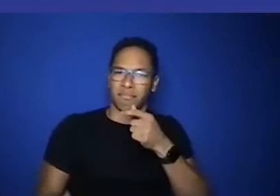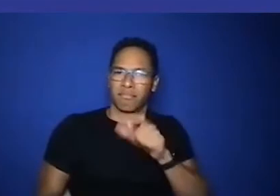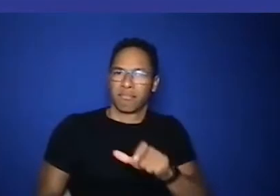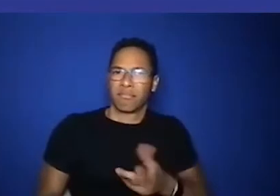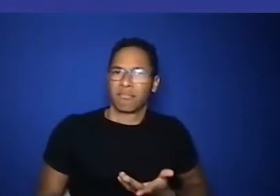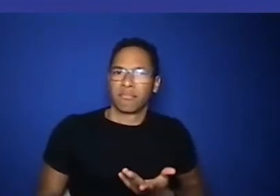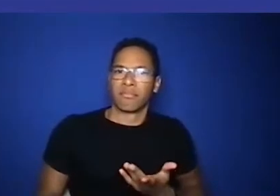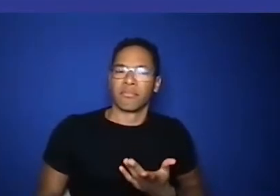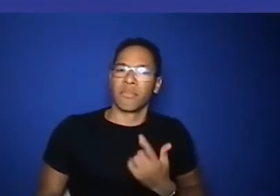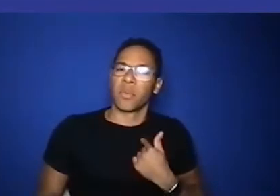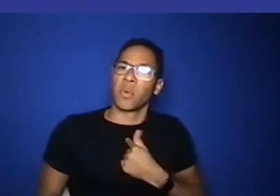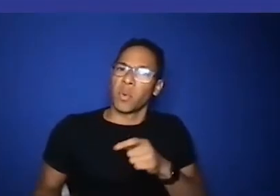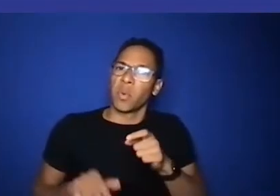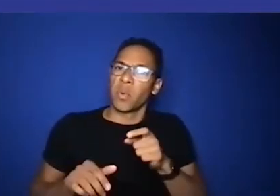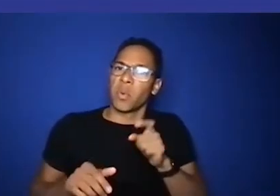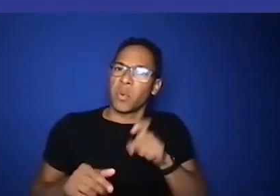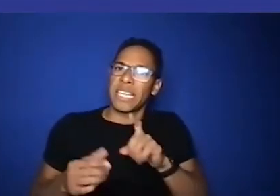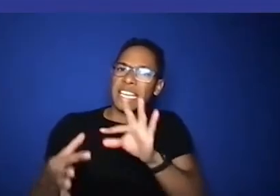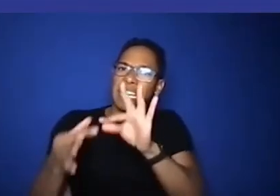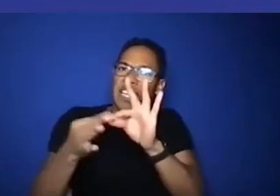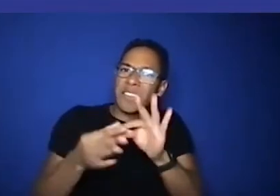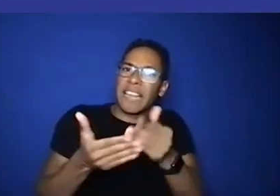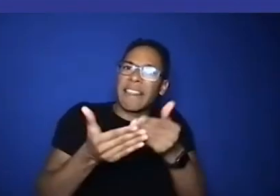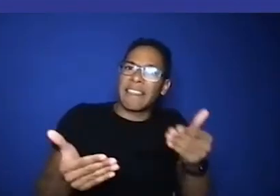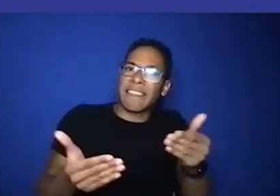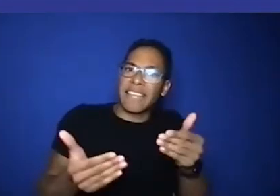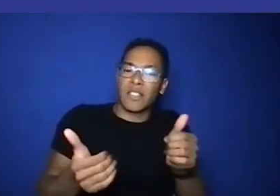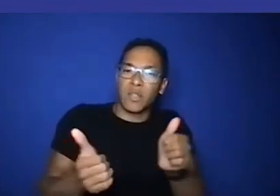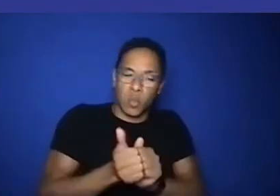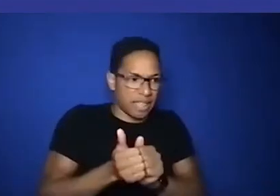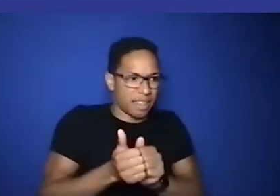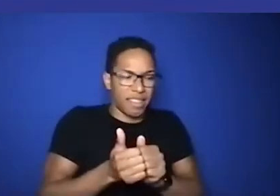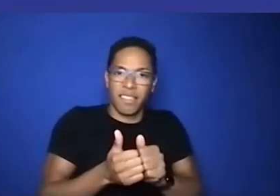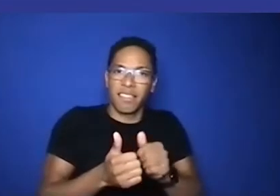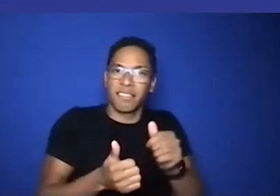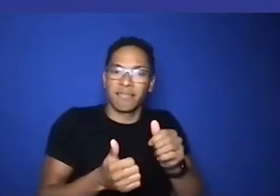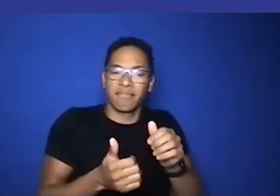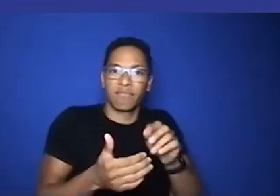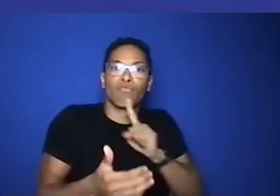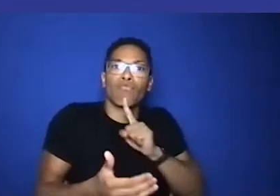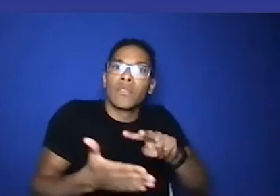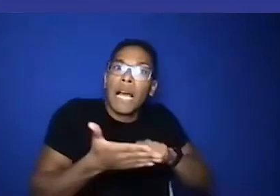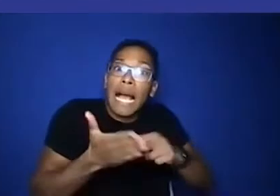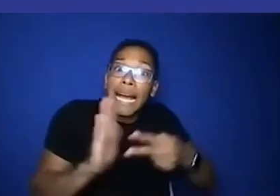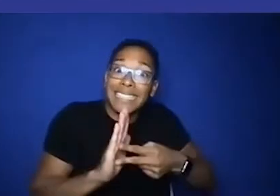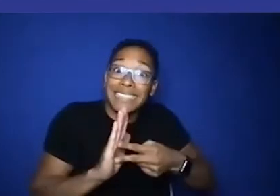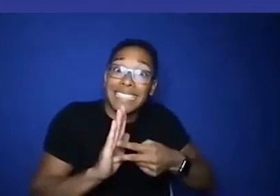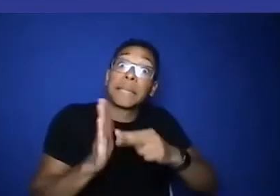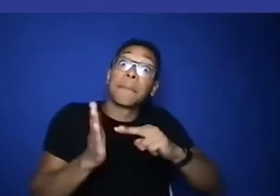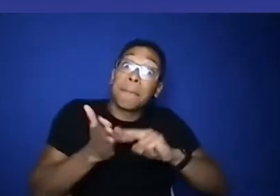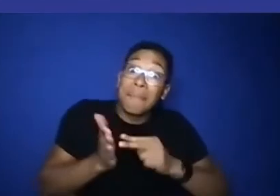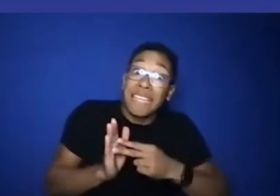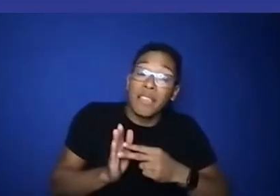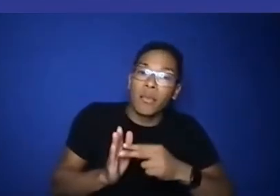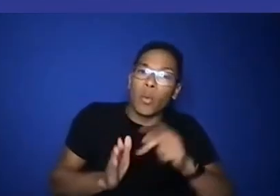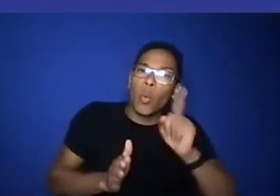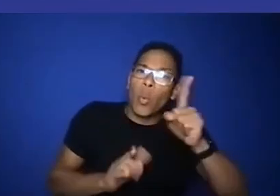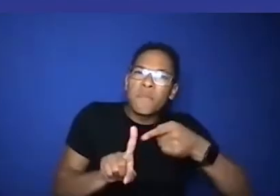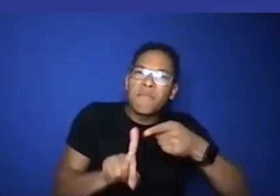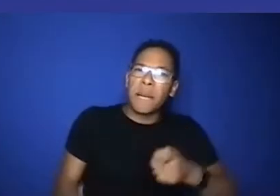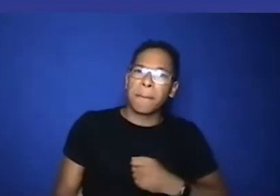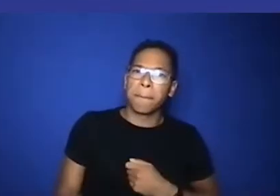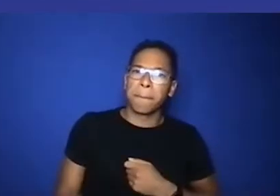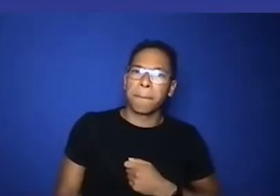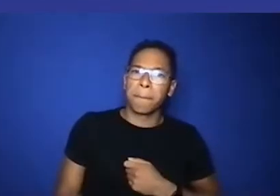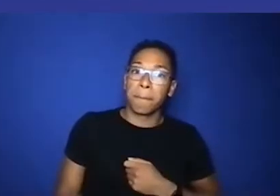in relation with each other and putting it back in its context where it belongs. And I think that's something that I've been lying